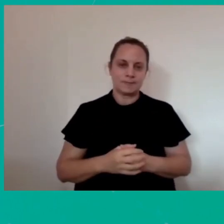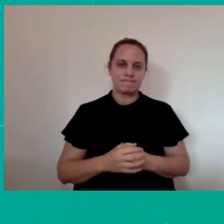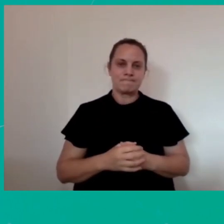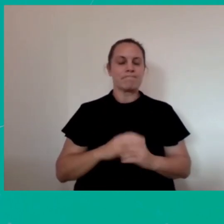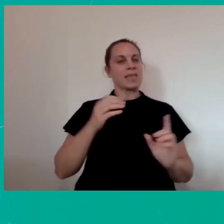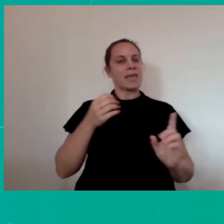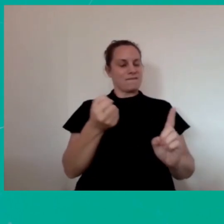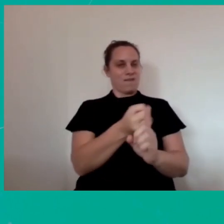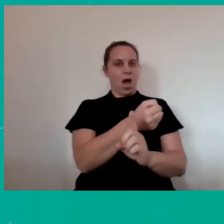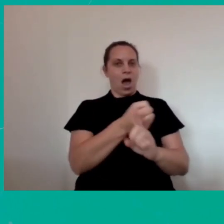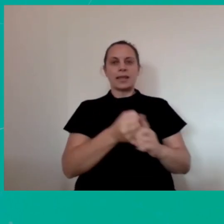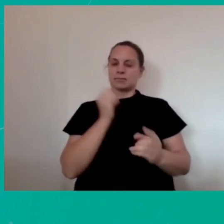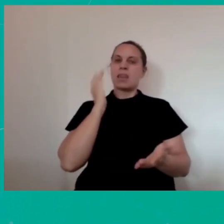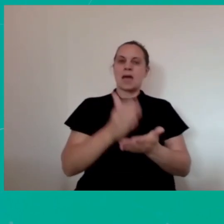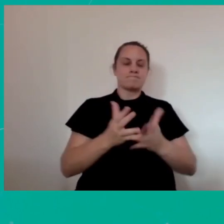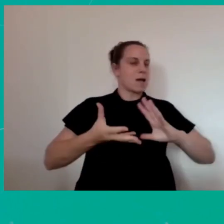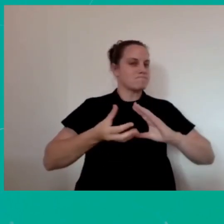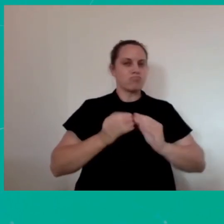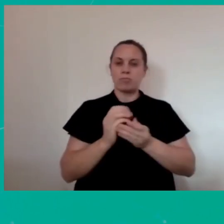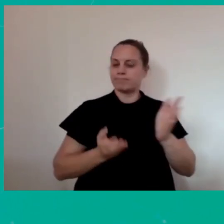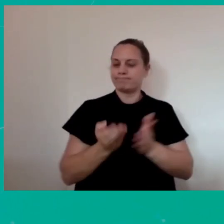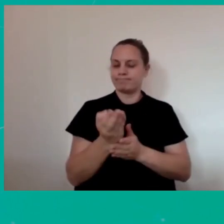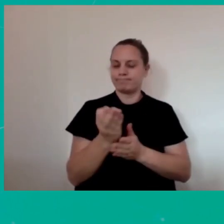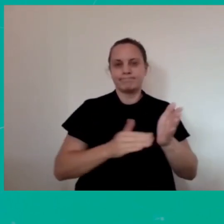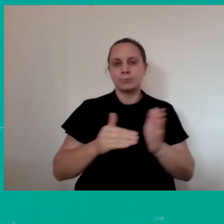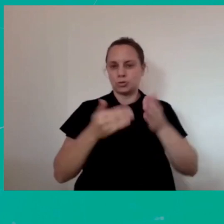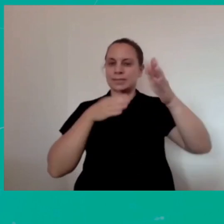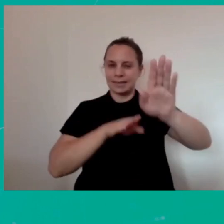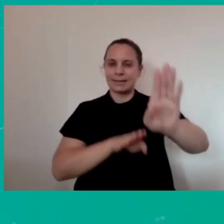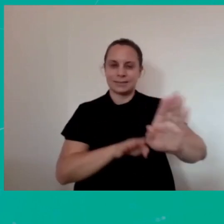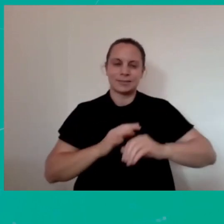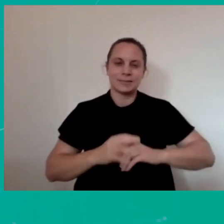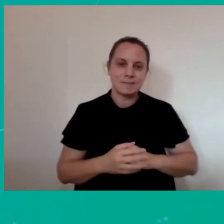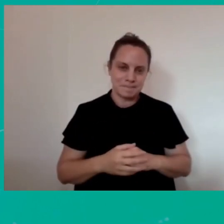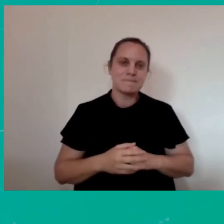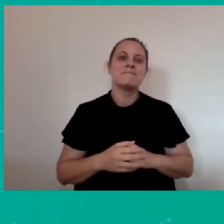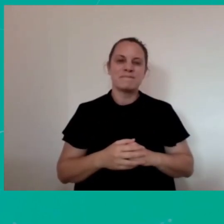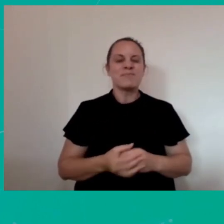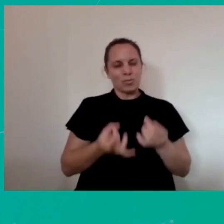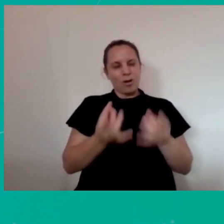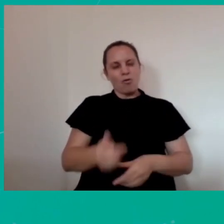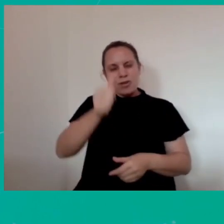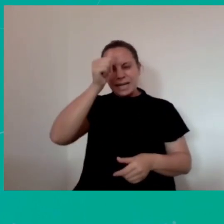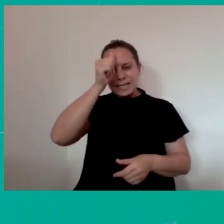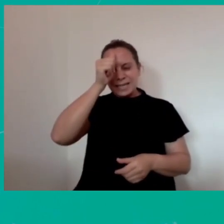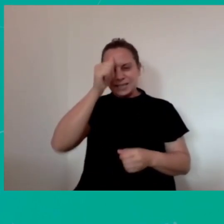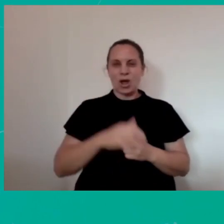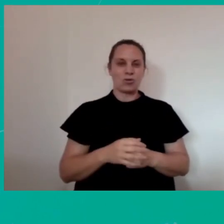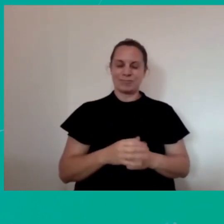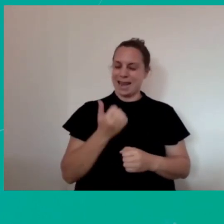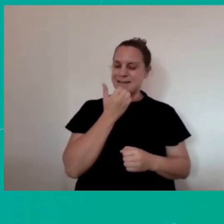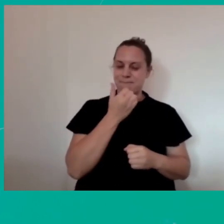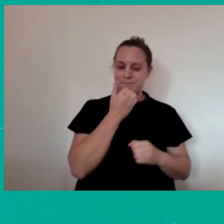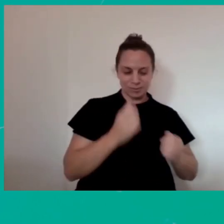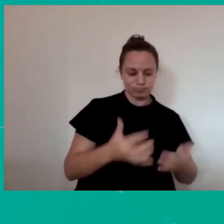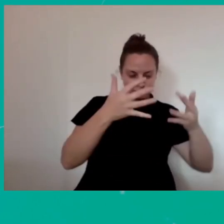Violence is a problem of national significance in Aotearoa. We know the stats about the rate